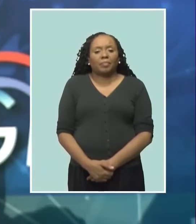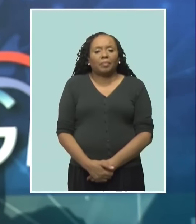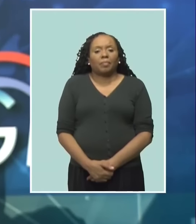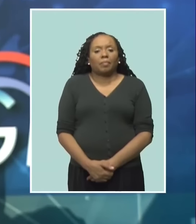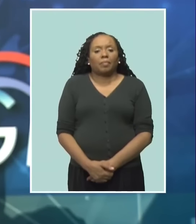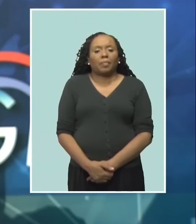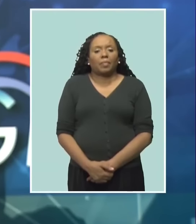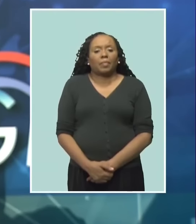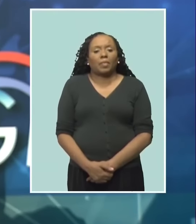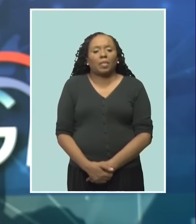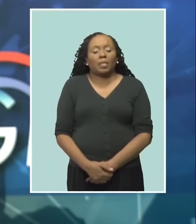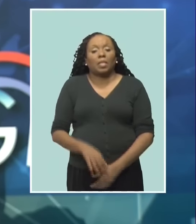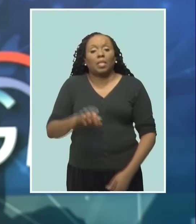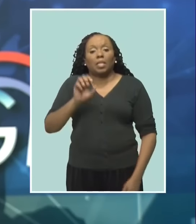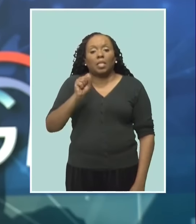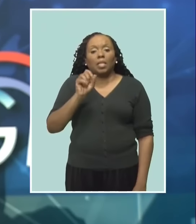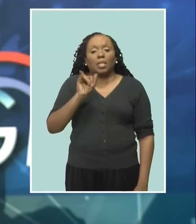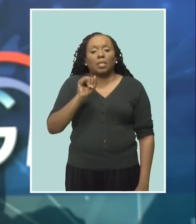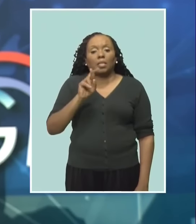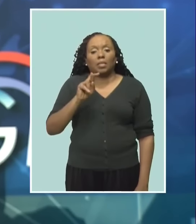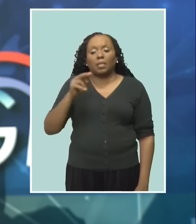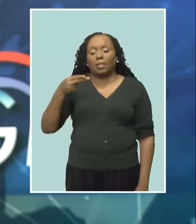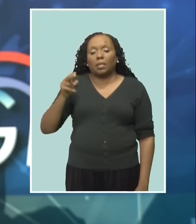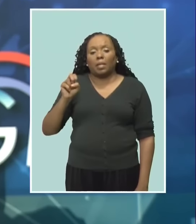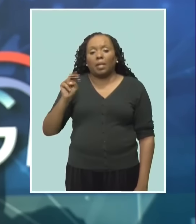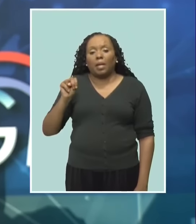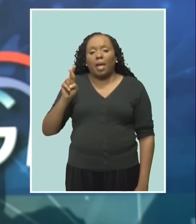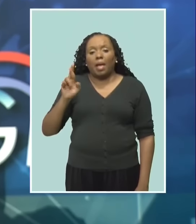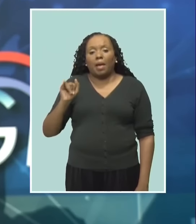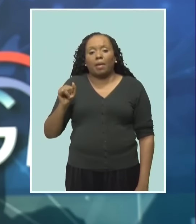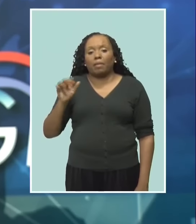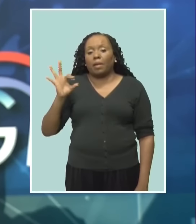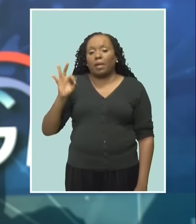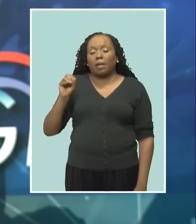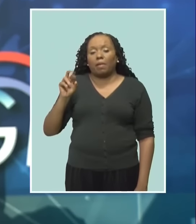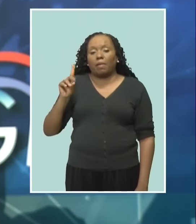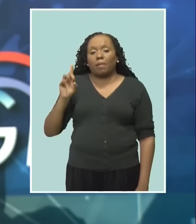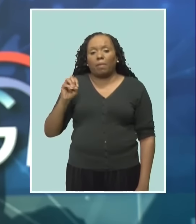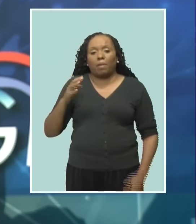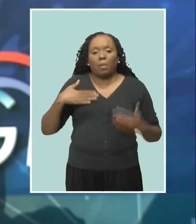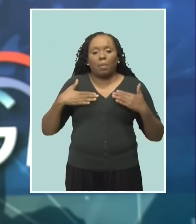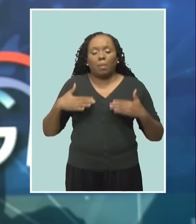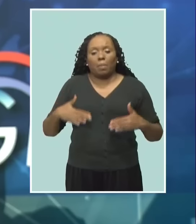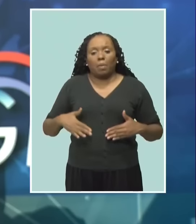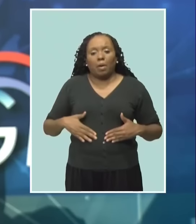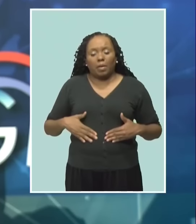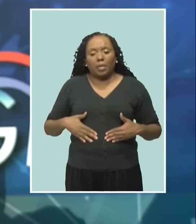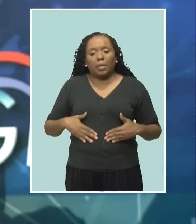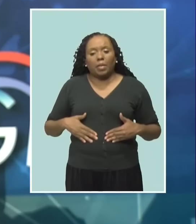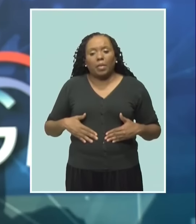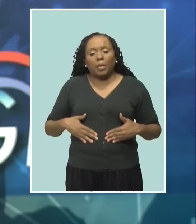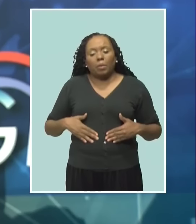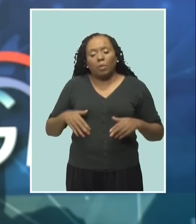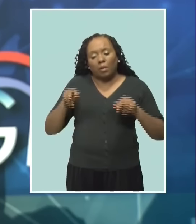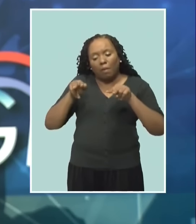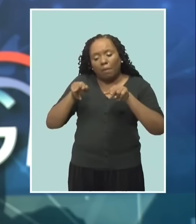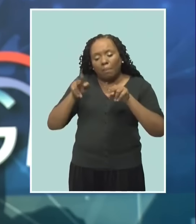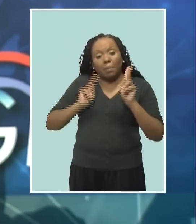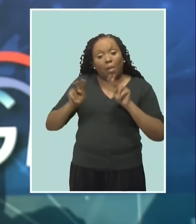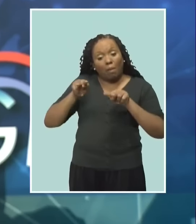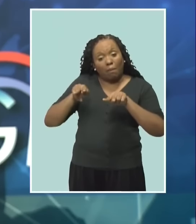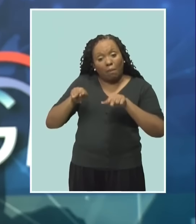The viewing of the late Sir Henry Ford took place this evening at the St. Matthias Anglican Church in Christchurch. Respects were paid to the